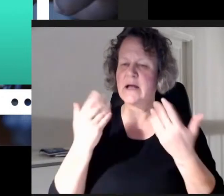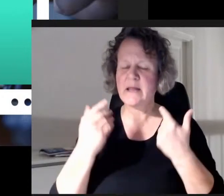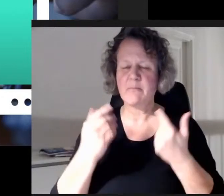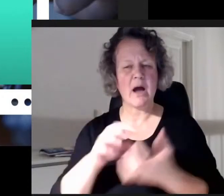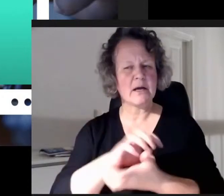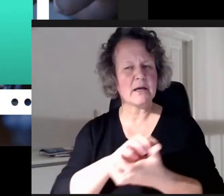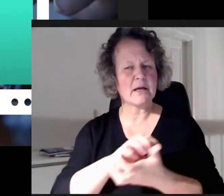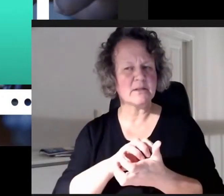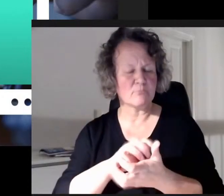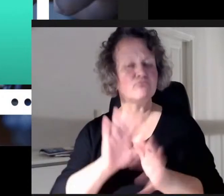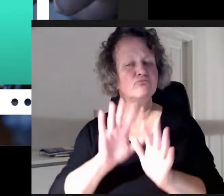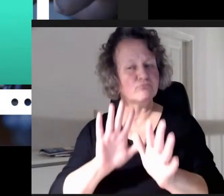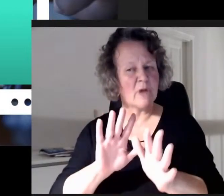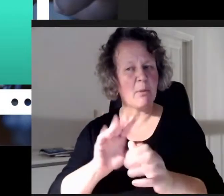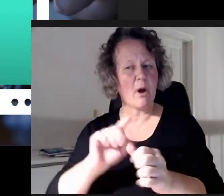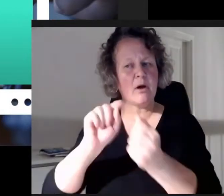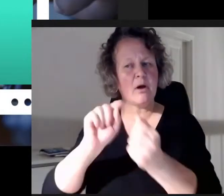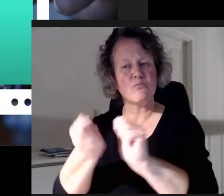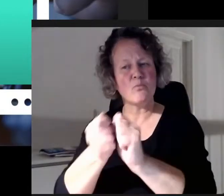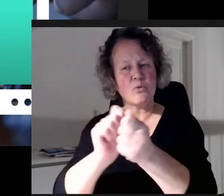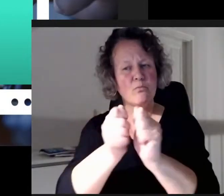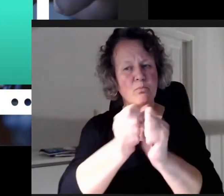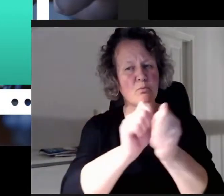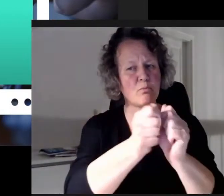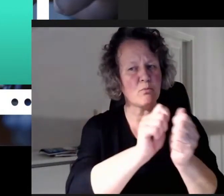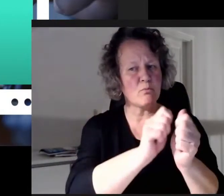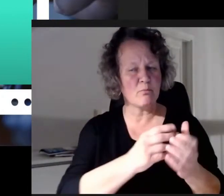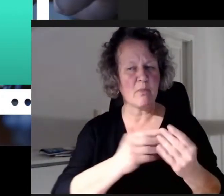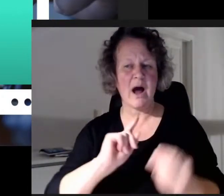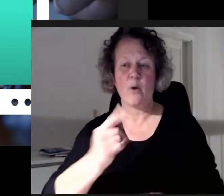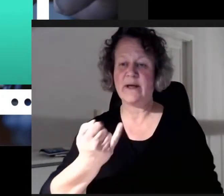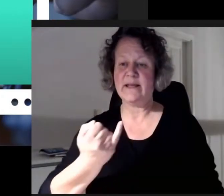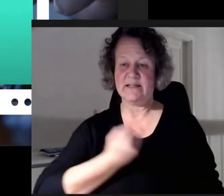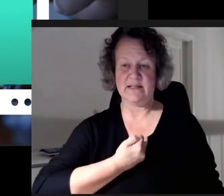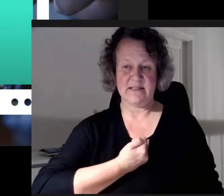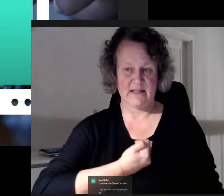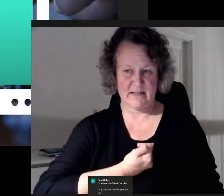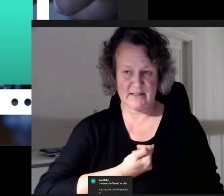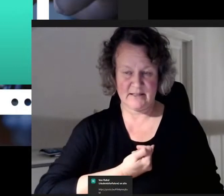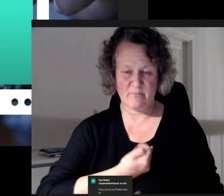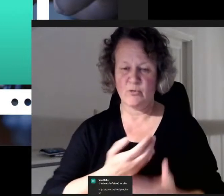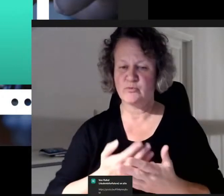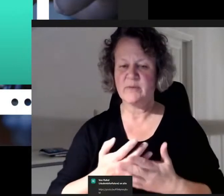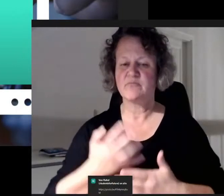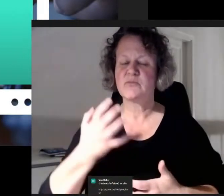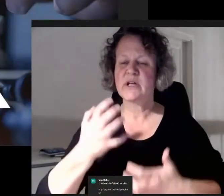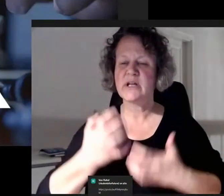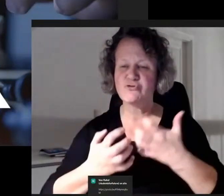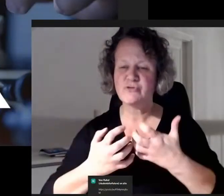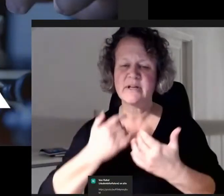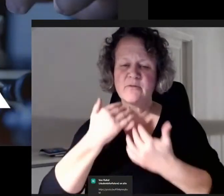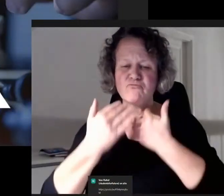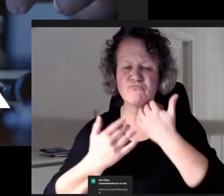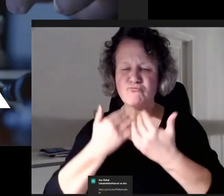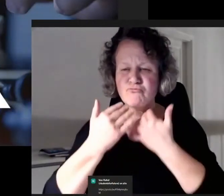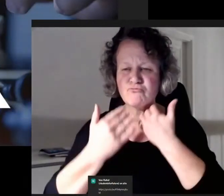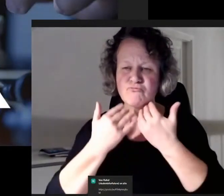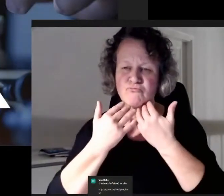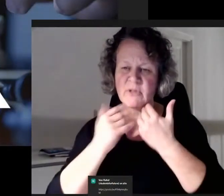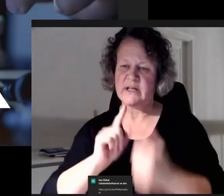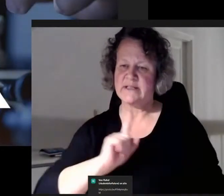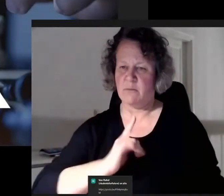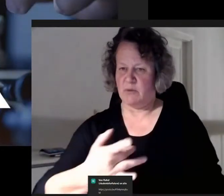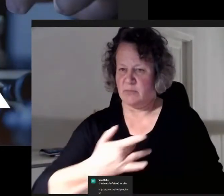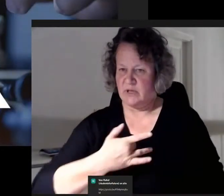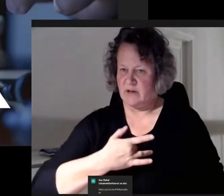the positive solution of the climate crisis. And what is also important is the story for identity. So storytelling element which concern